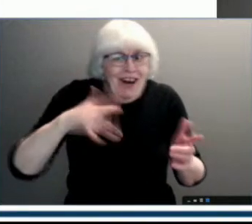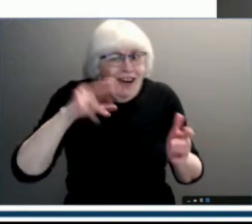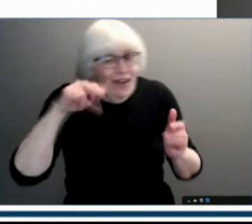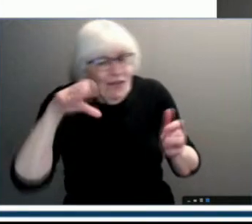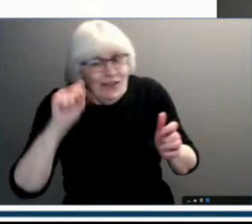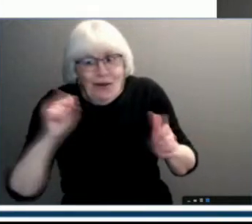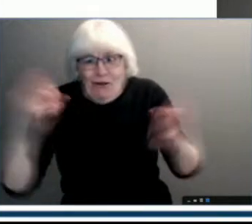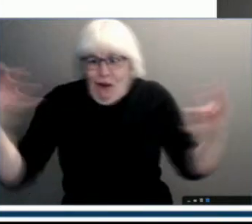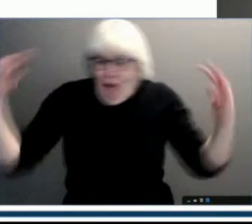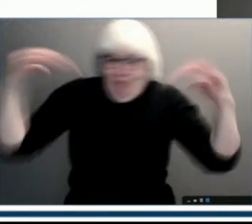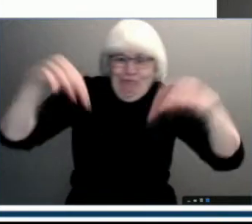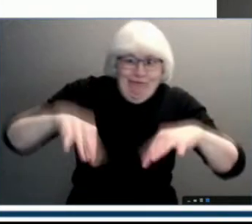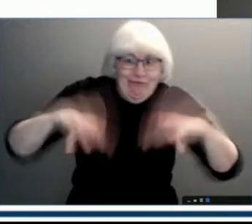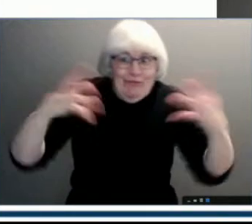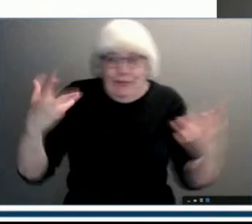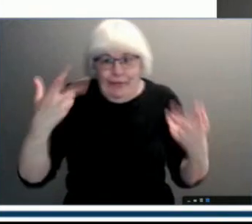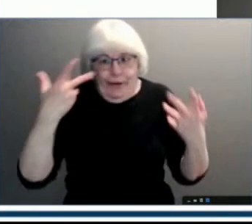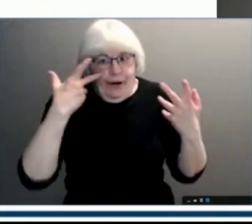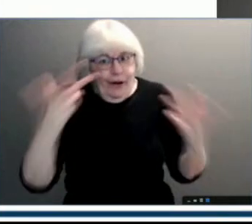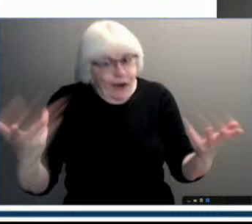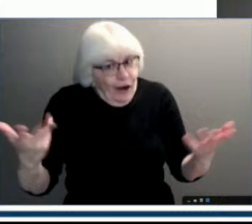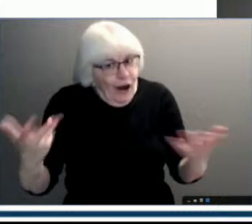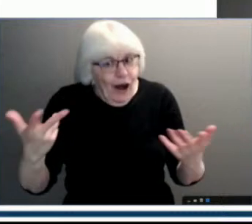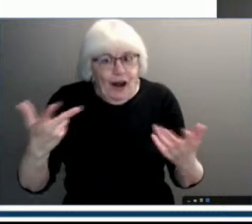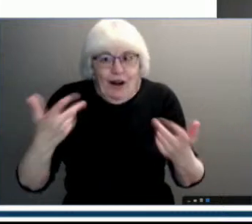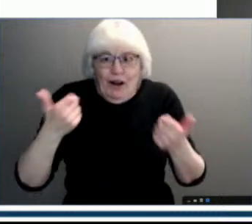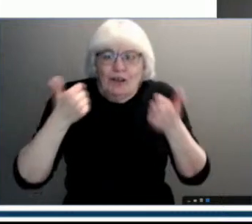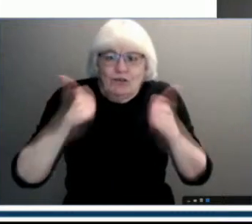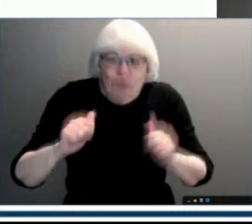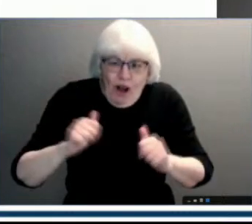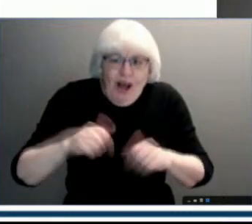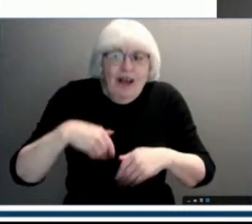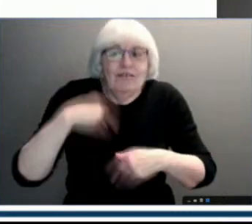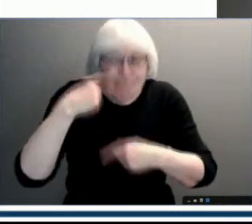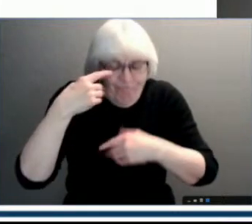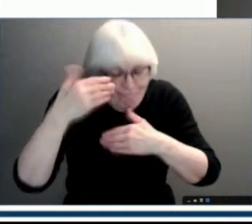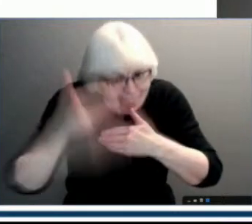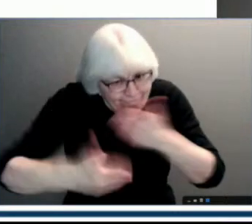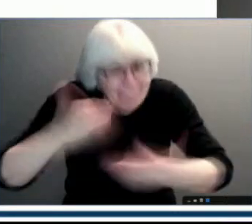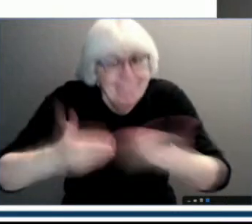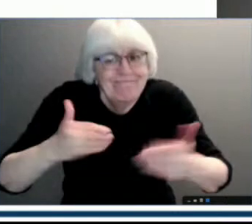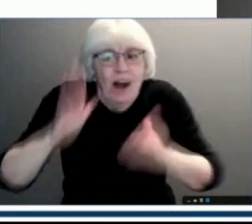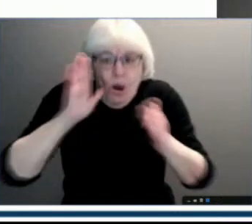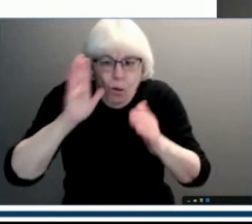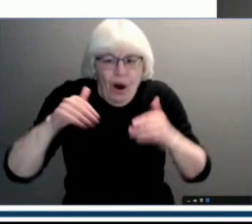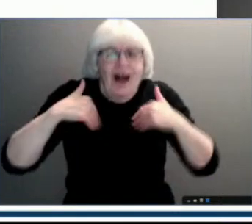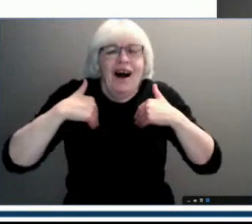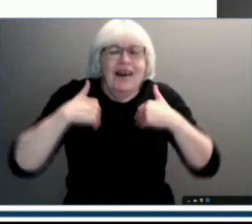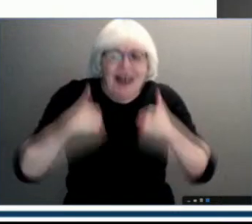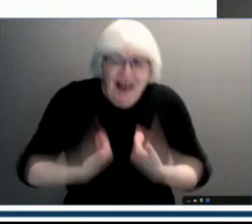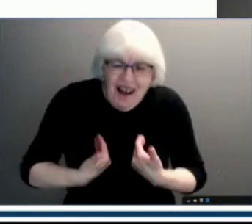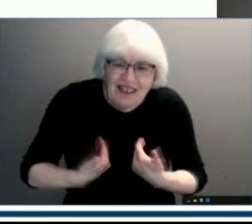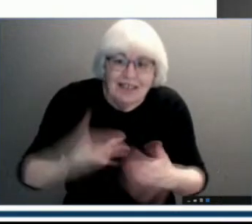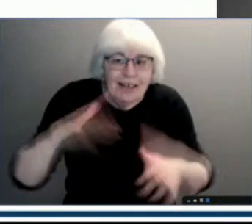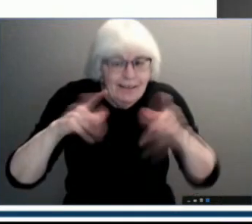are, still going, tired, fed up, but still fighting the virus, supporting one another, and doing what needs to be